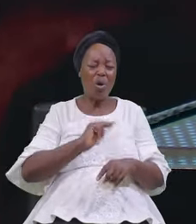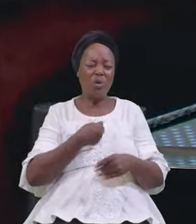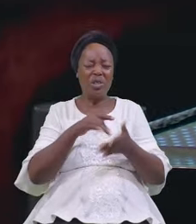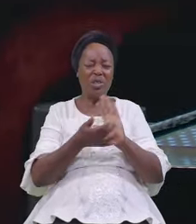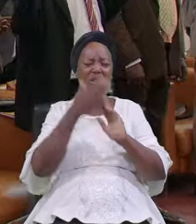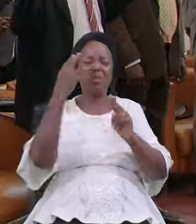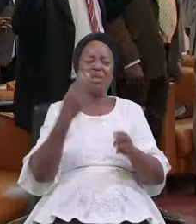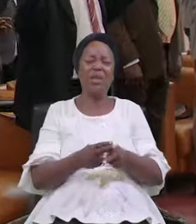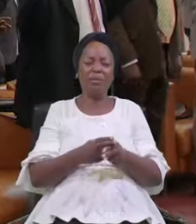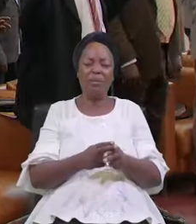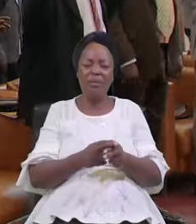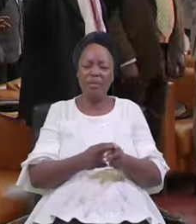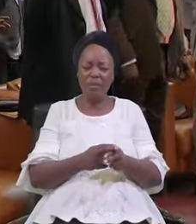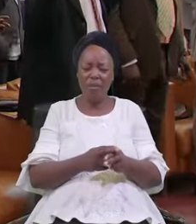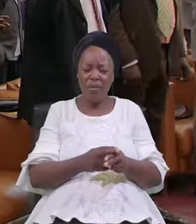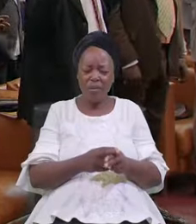Jesus' name.